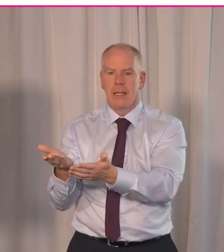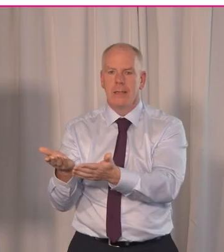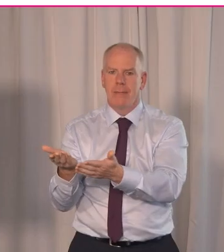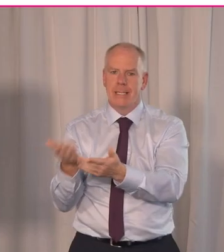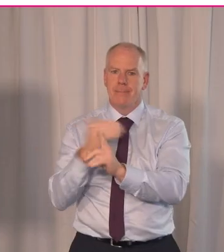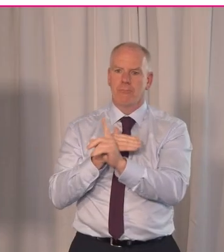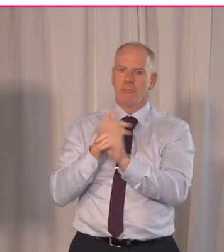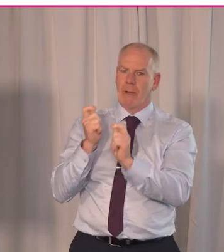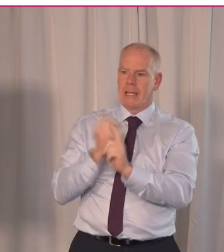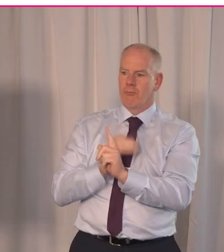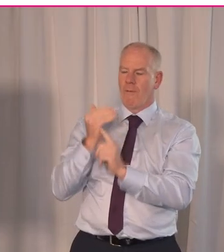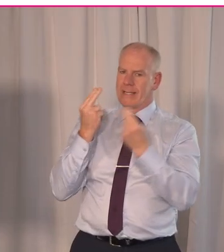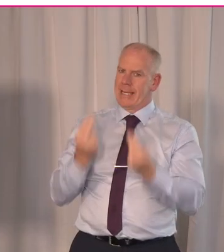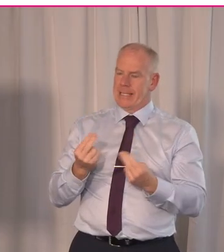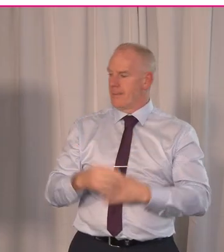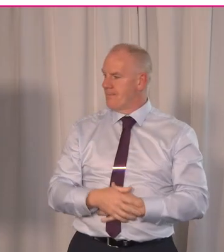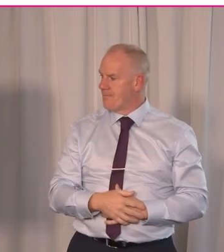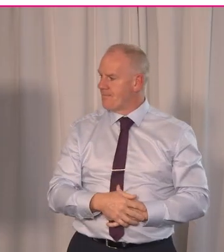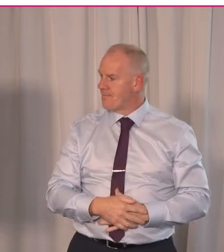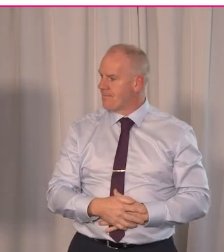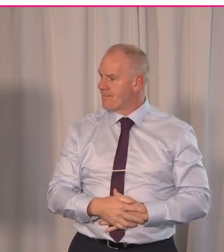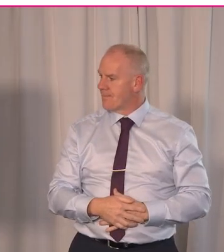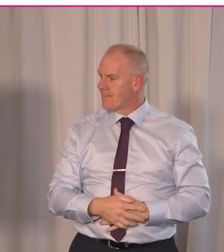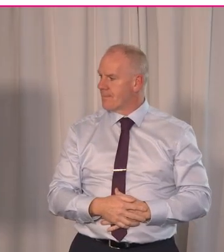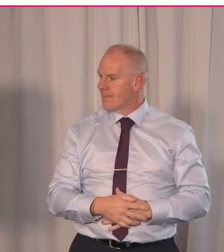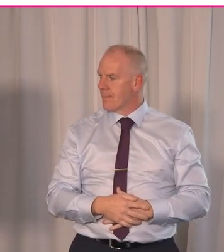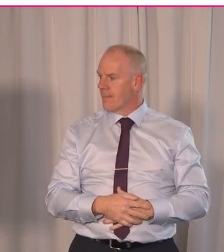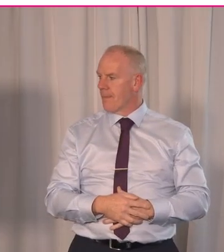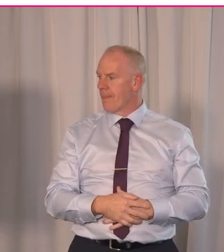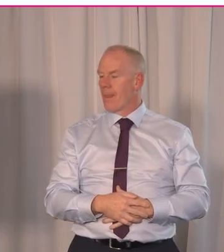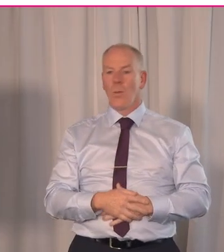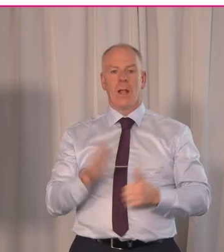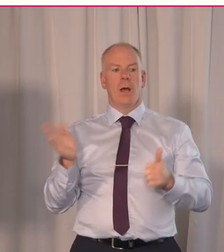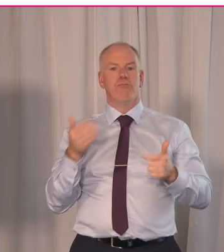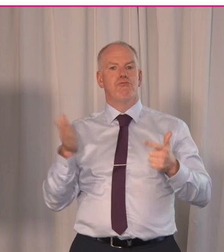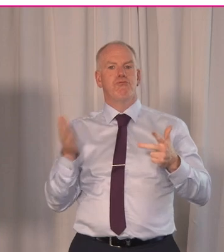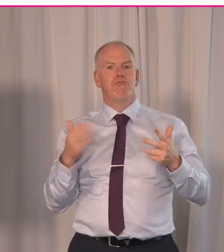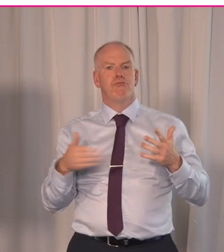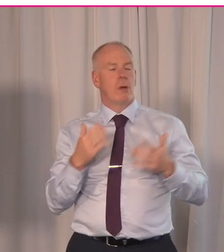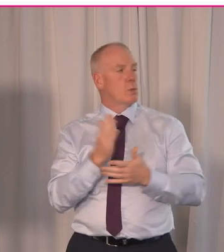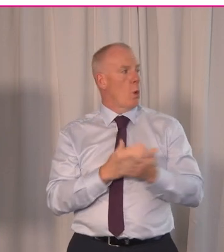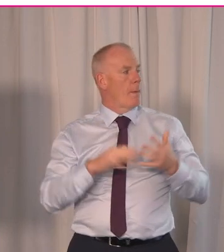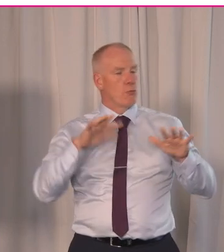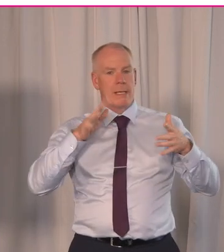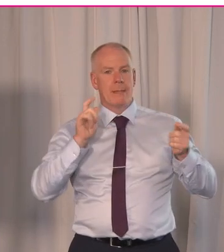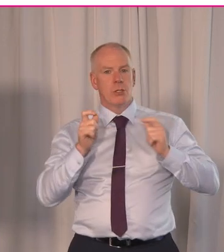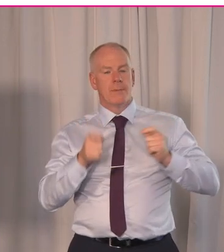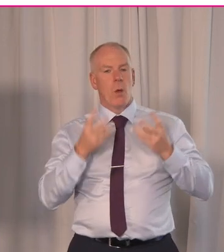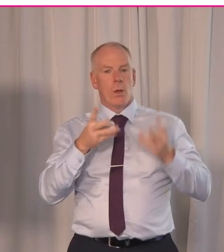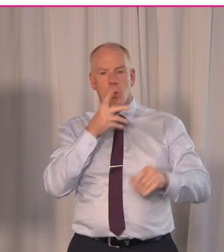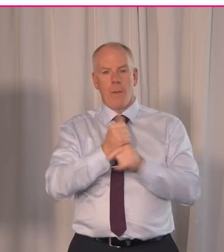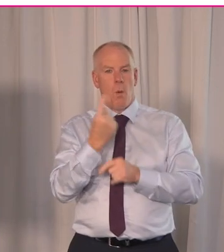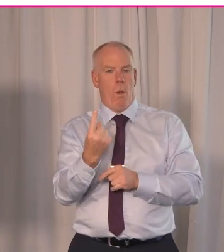improve. And I'm going to slightly skip over some of these reasonable adjustments because I want to talk